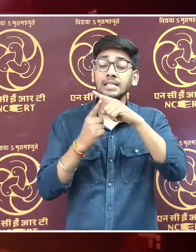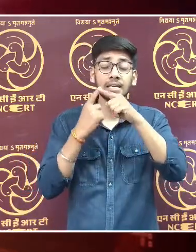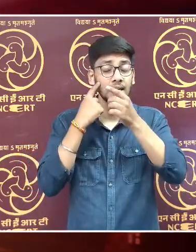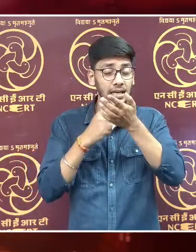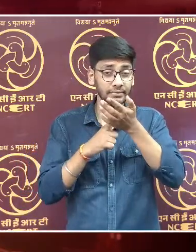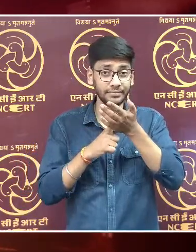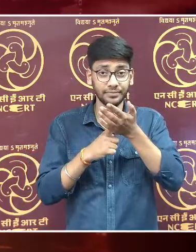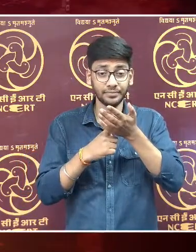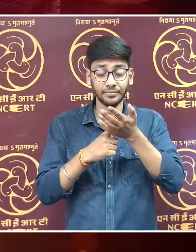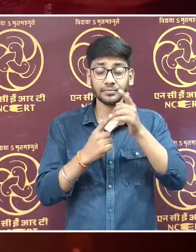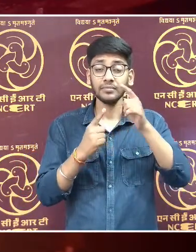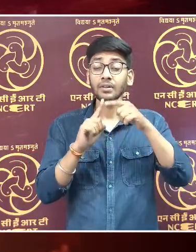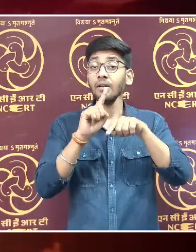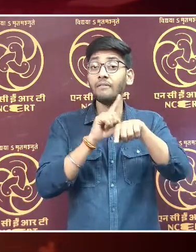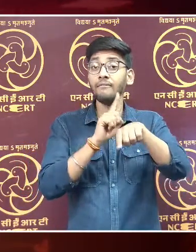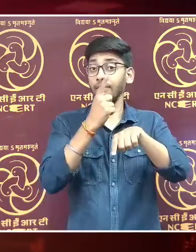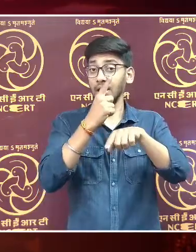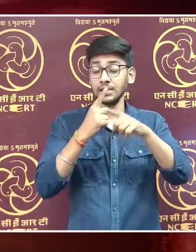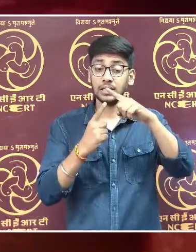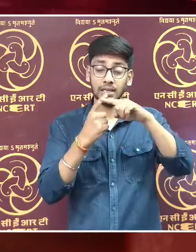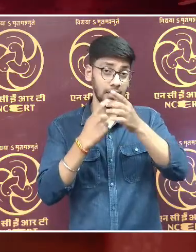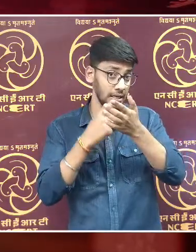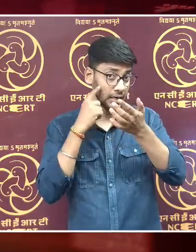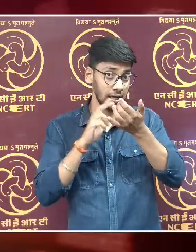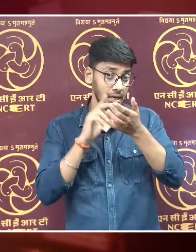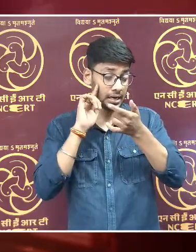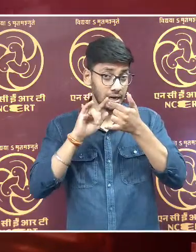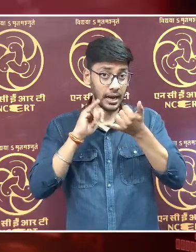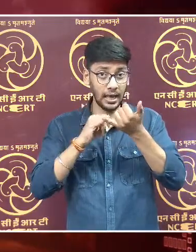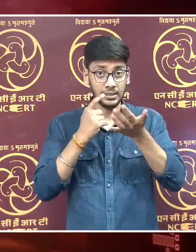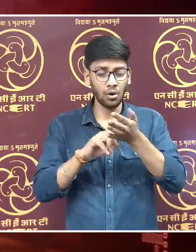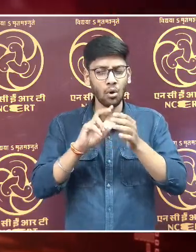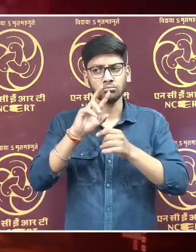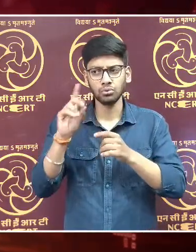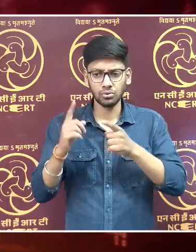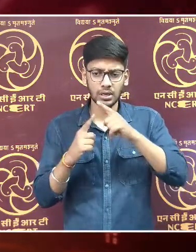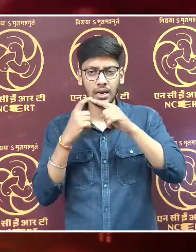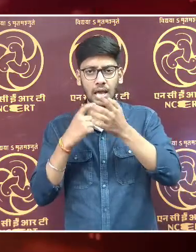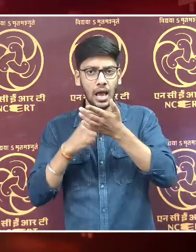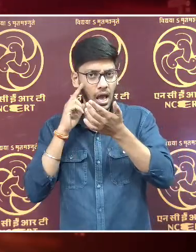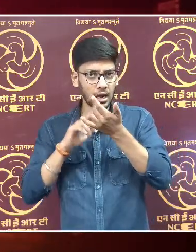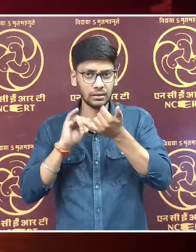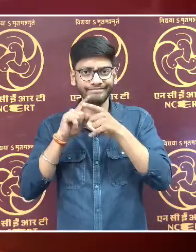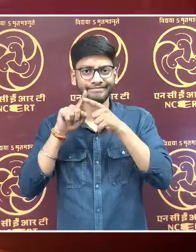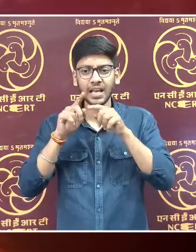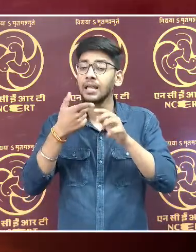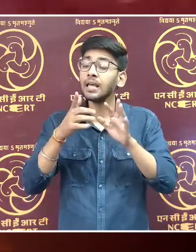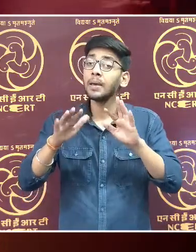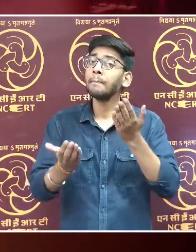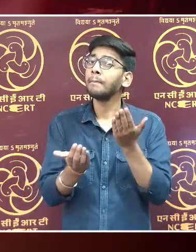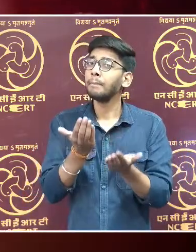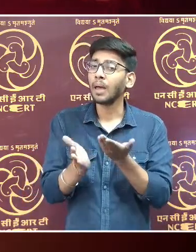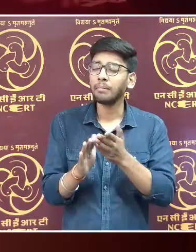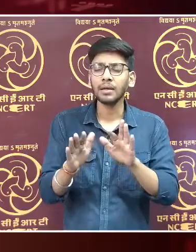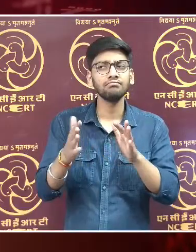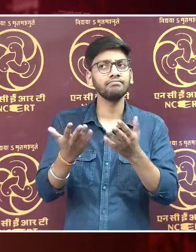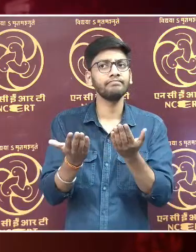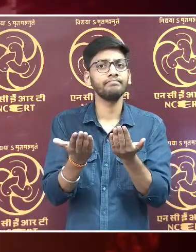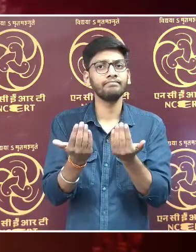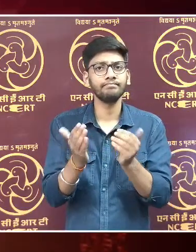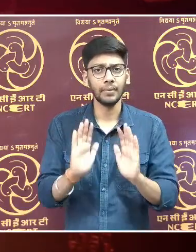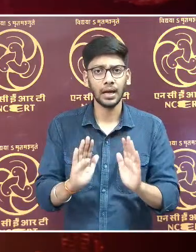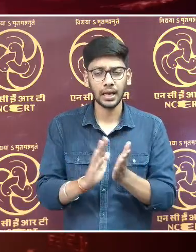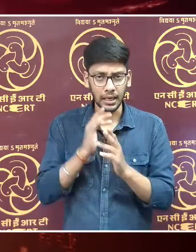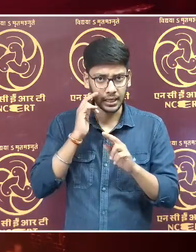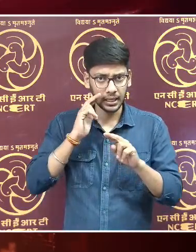where the development of the ear happens, it directly has an impact on that, and the development doesn't happen. So even once